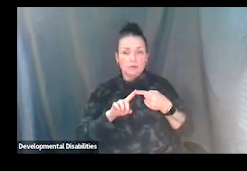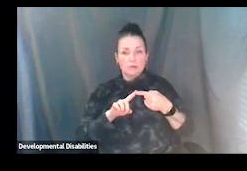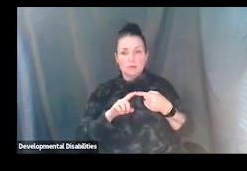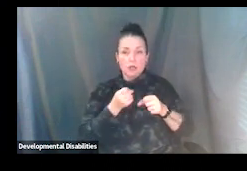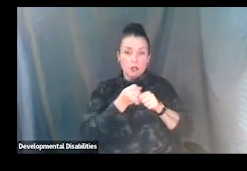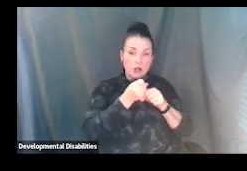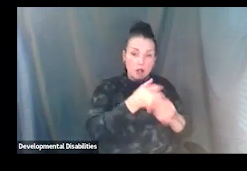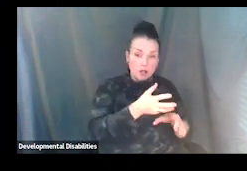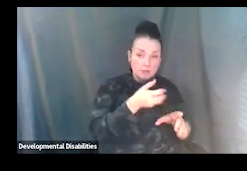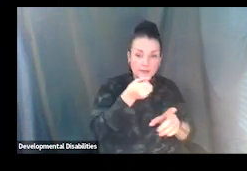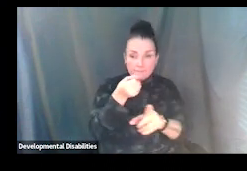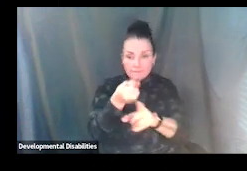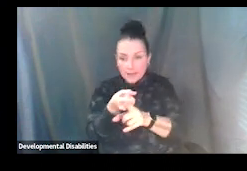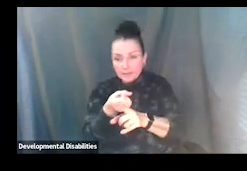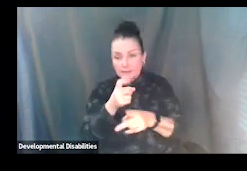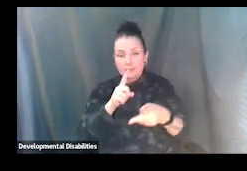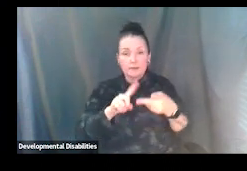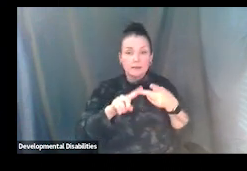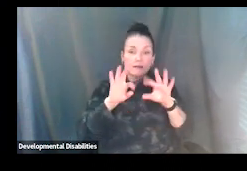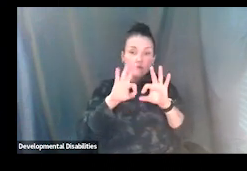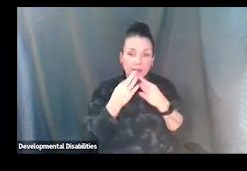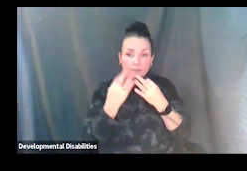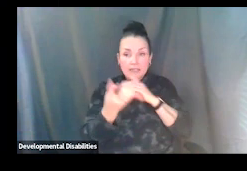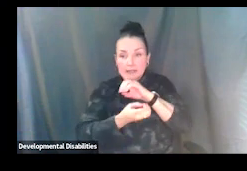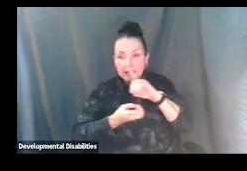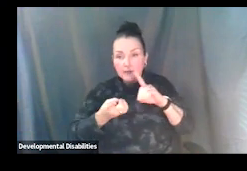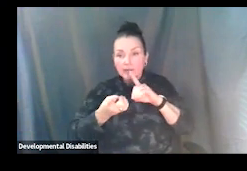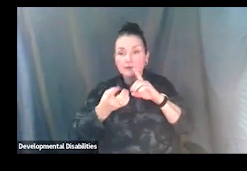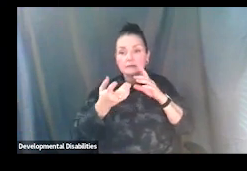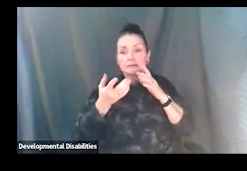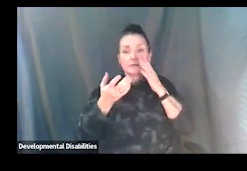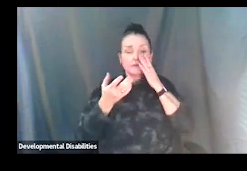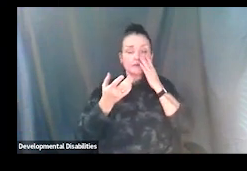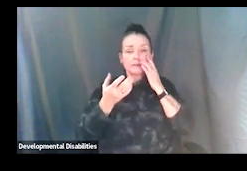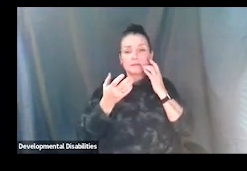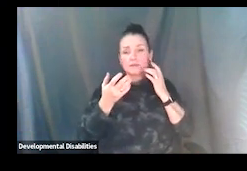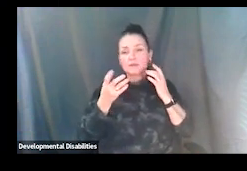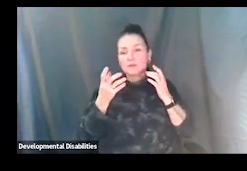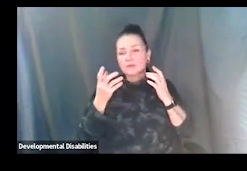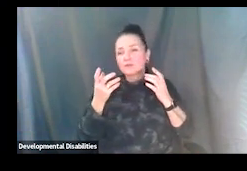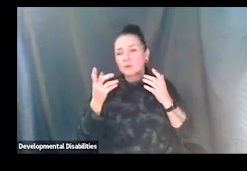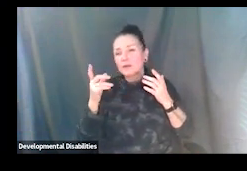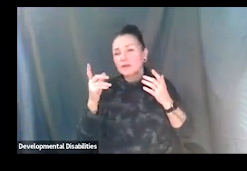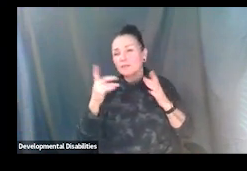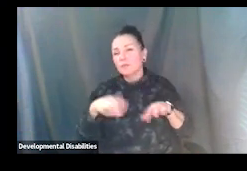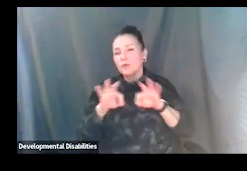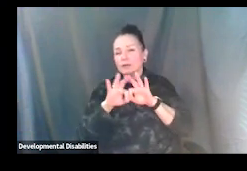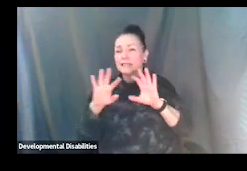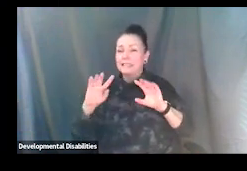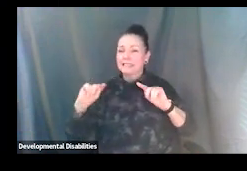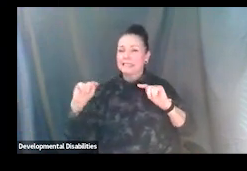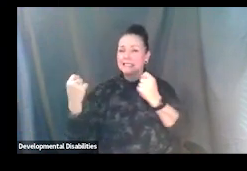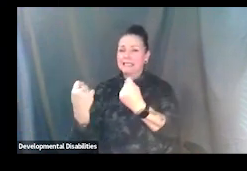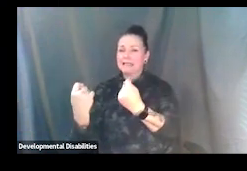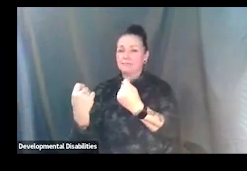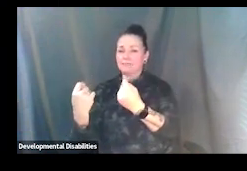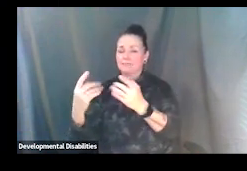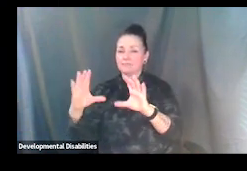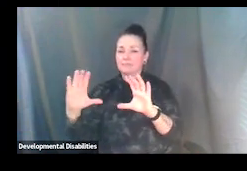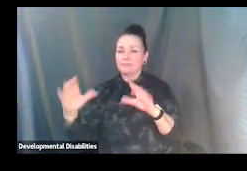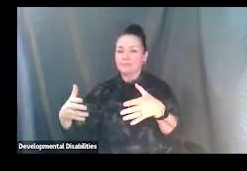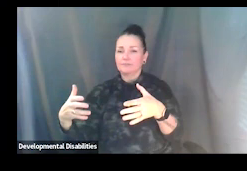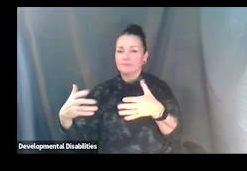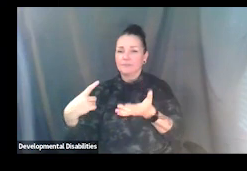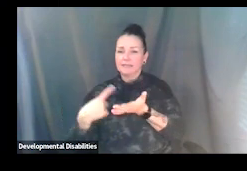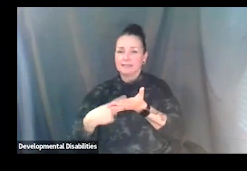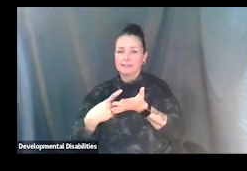those things are extremely important before one sort of jumps to the aggression. The other thing is